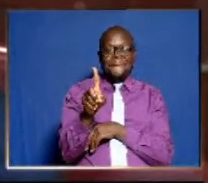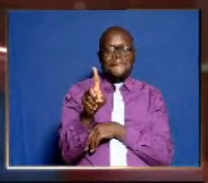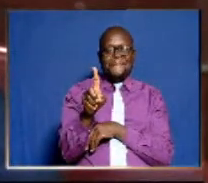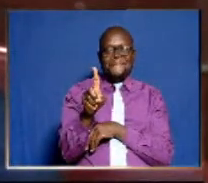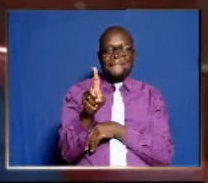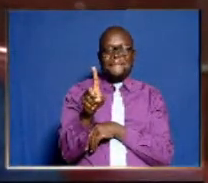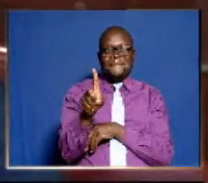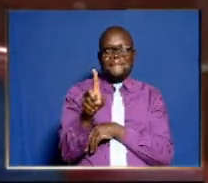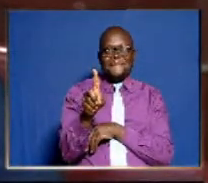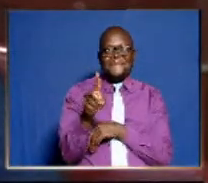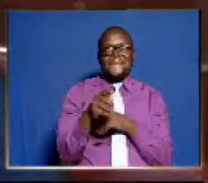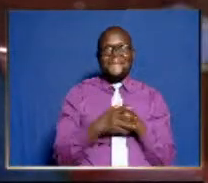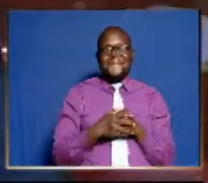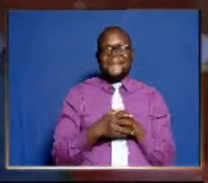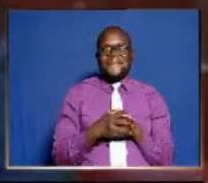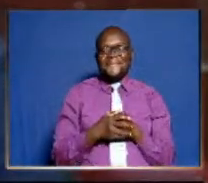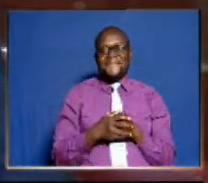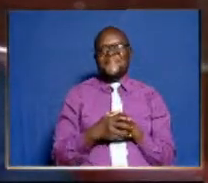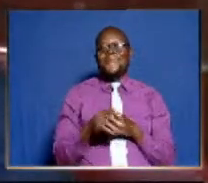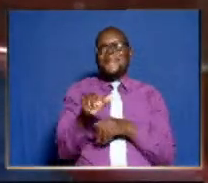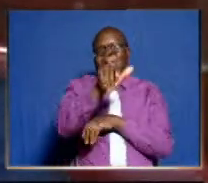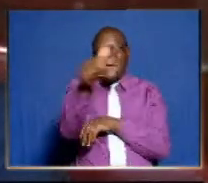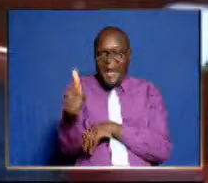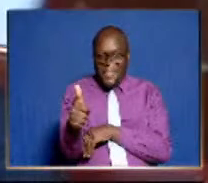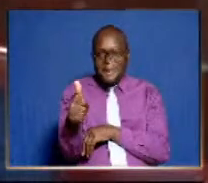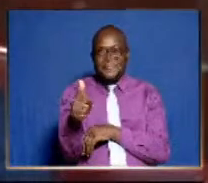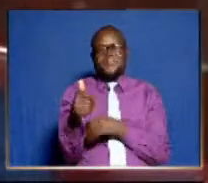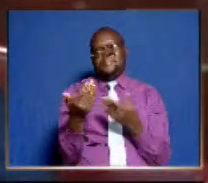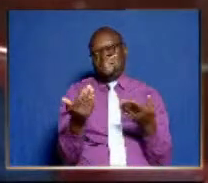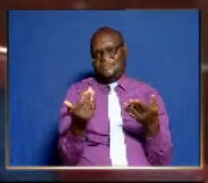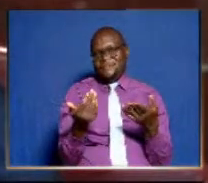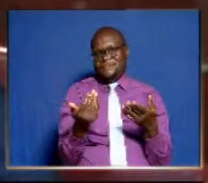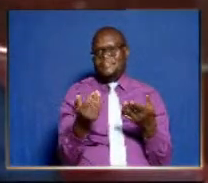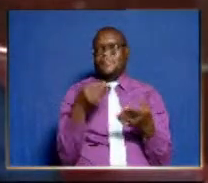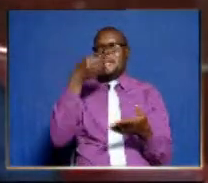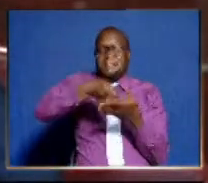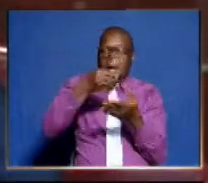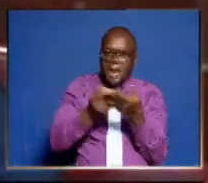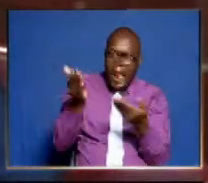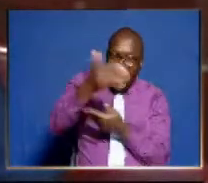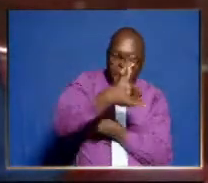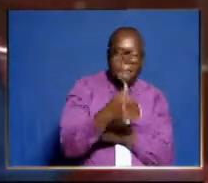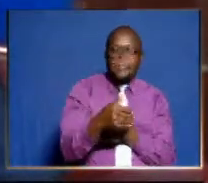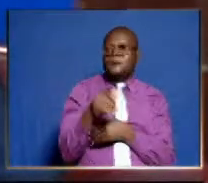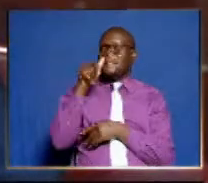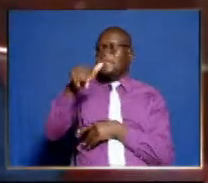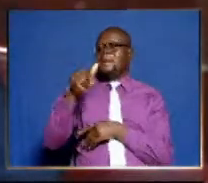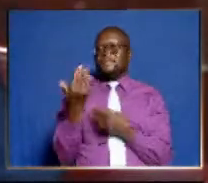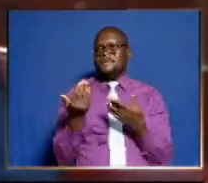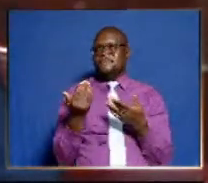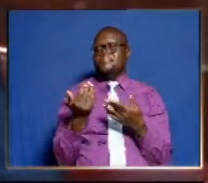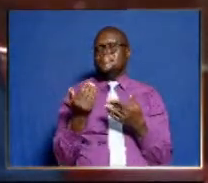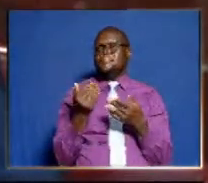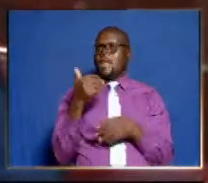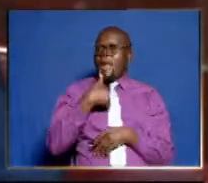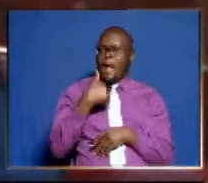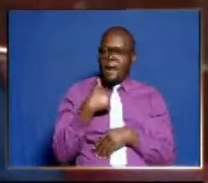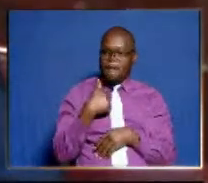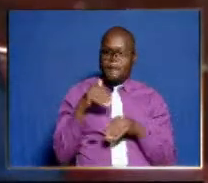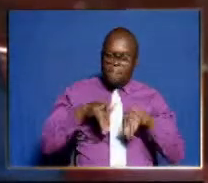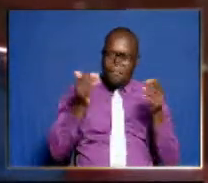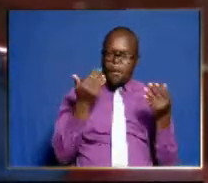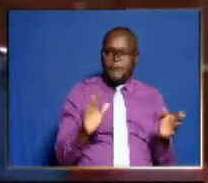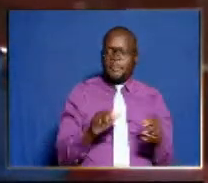2021. Though the revenue projections, Mr. Speaker, appear to be conservative and have complied